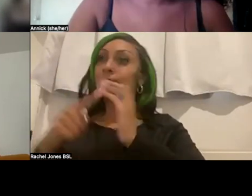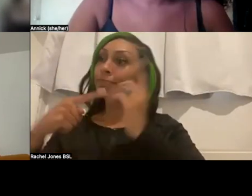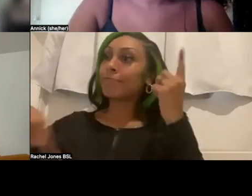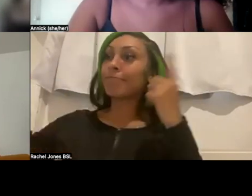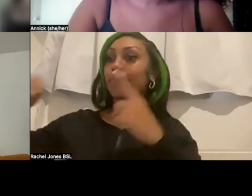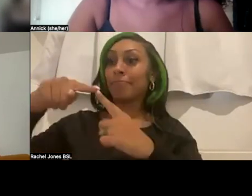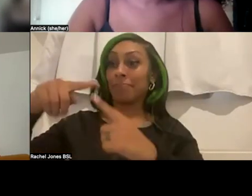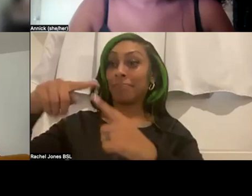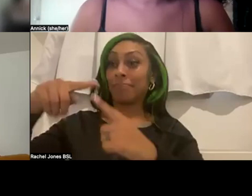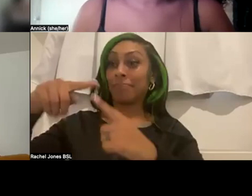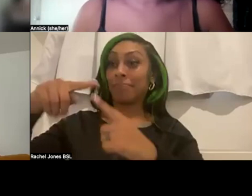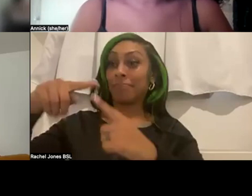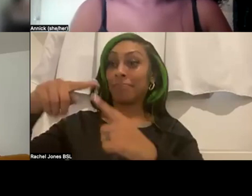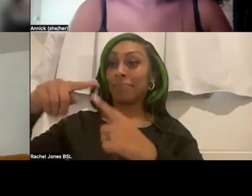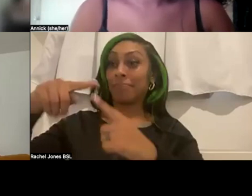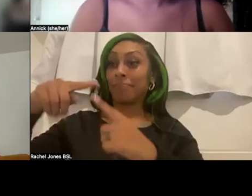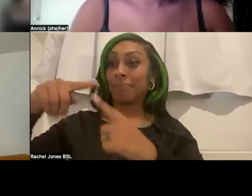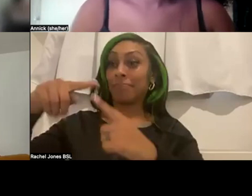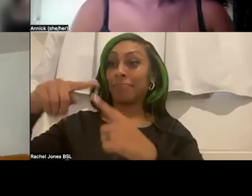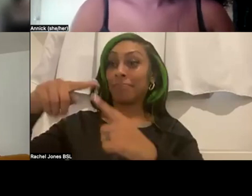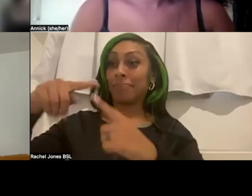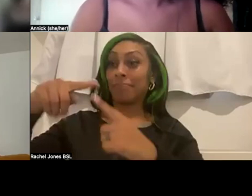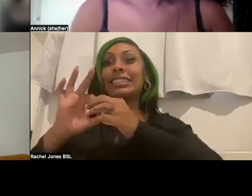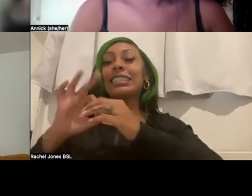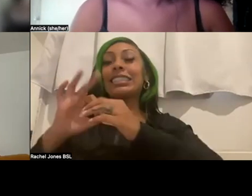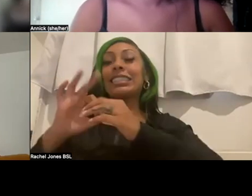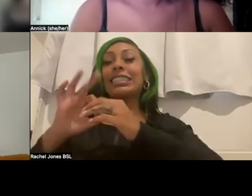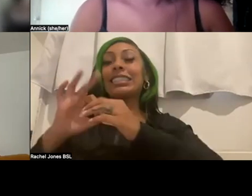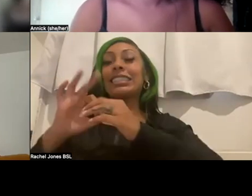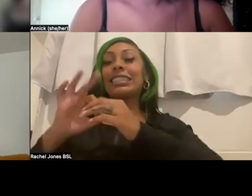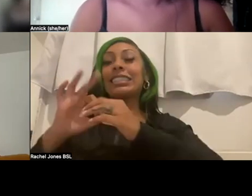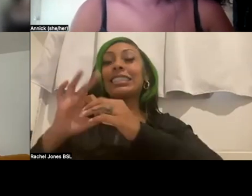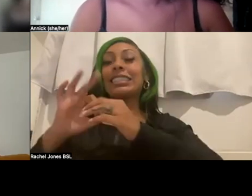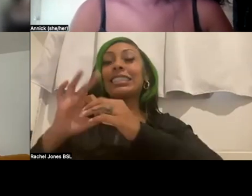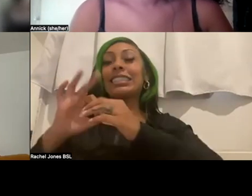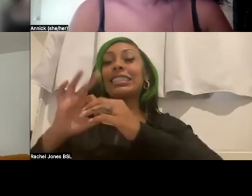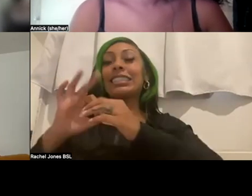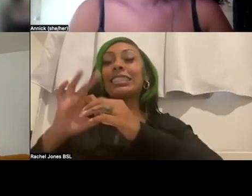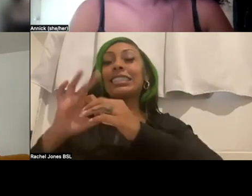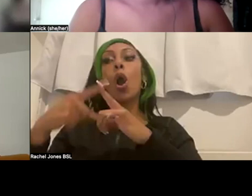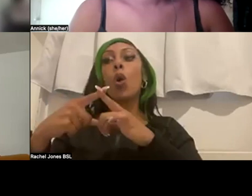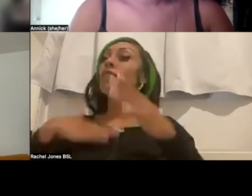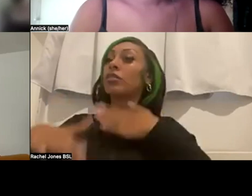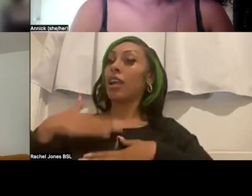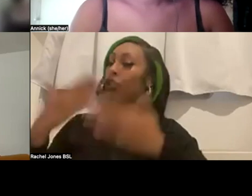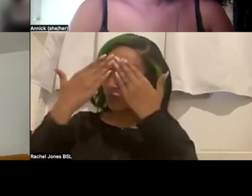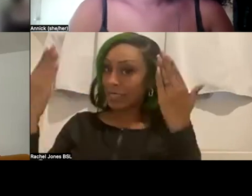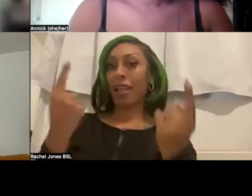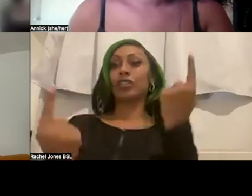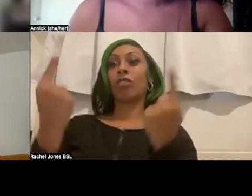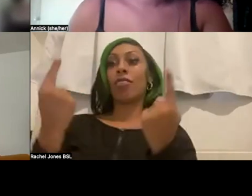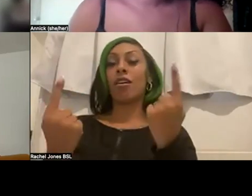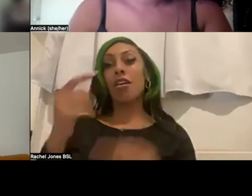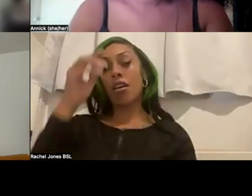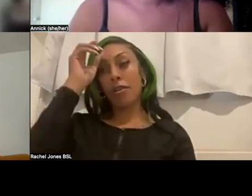our basic code of conduct for today. Please respect and value your collaborators in this room. Be